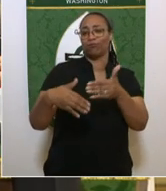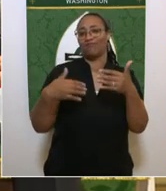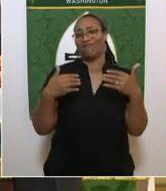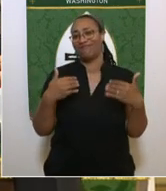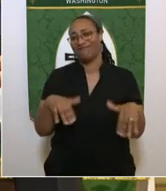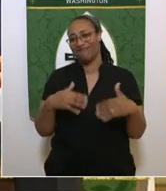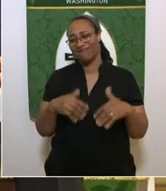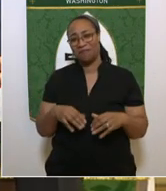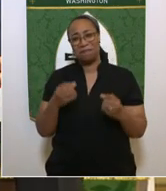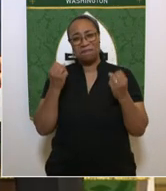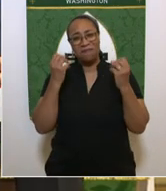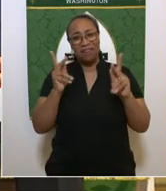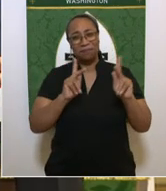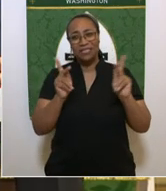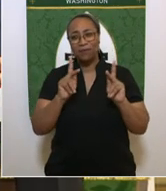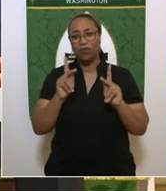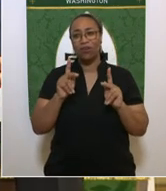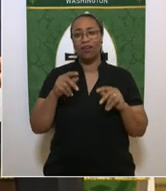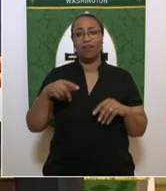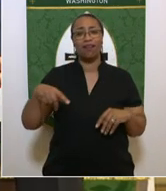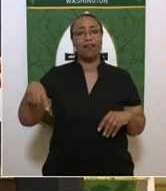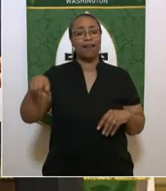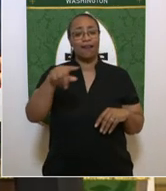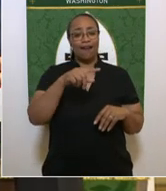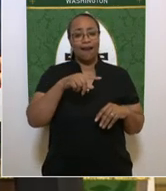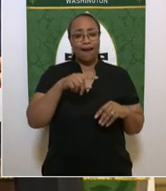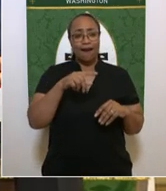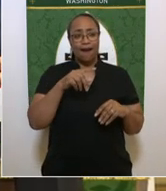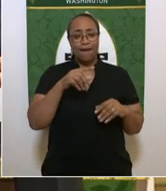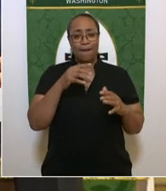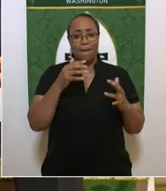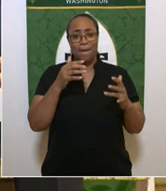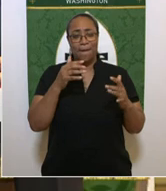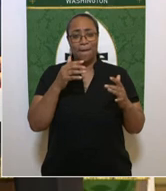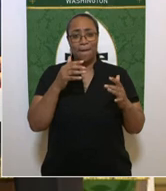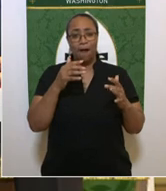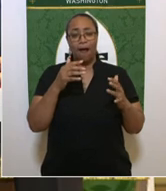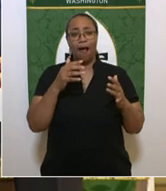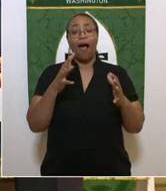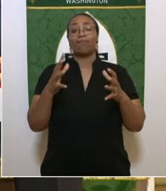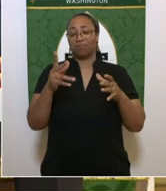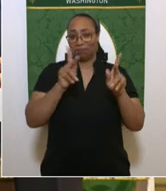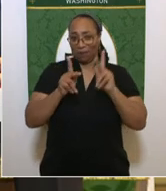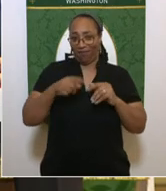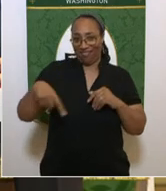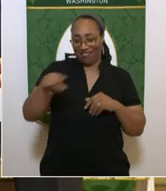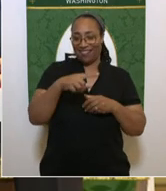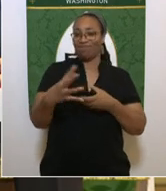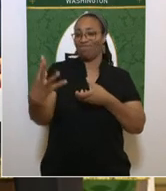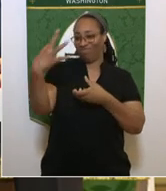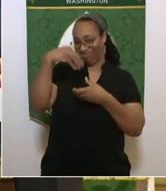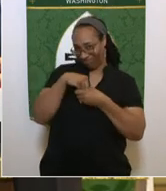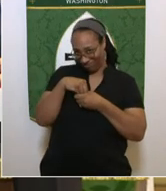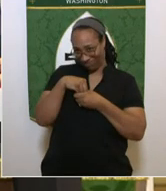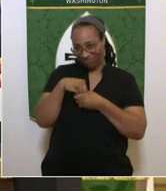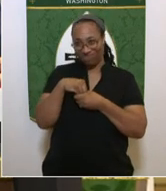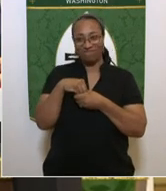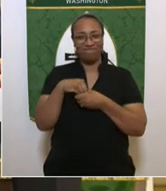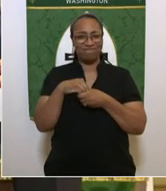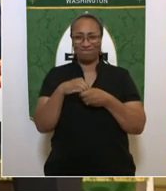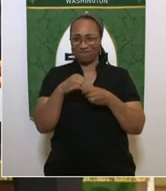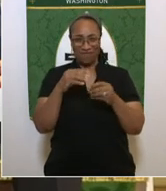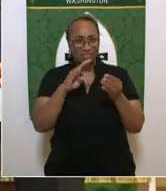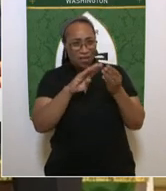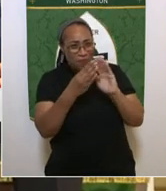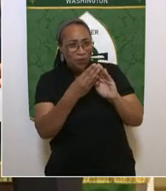engaged citizens who care about their community and their world. Please join us in giving a warm